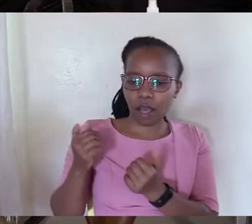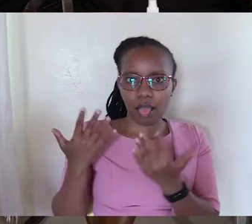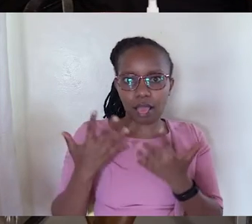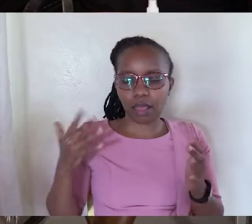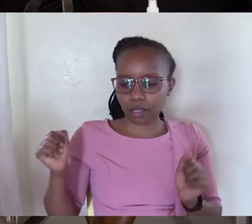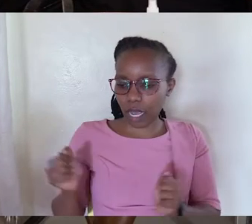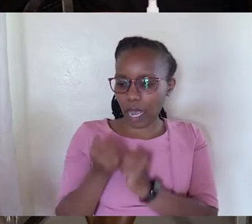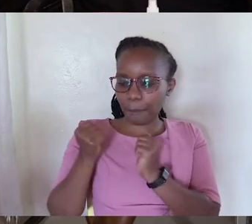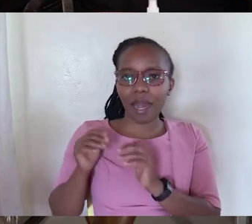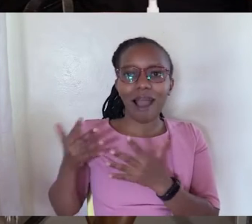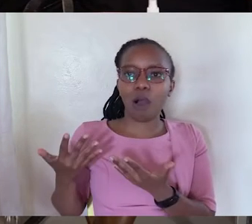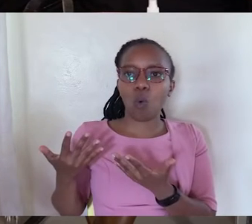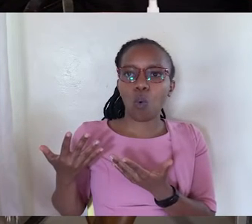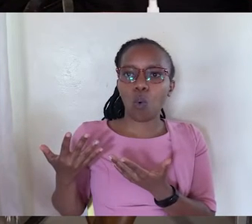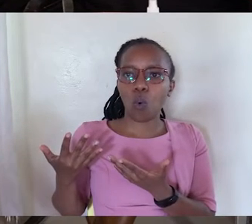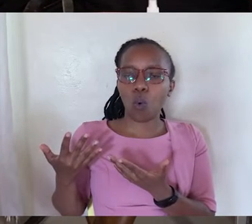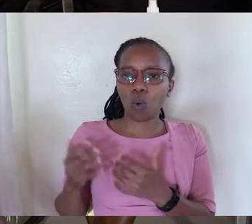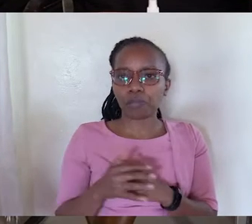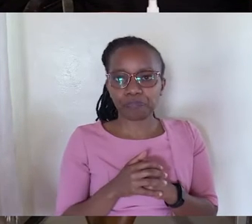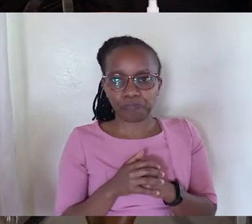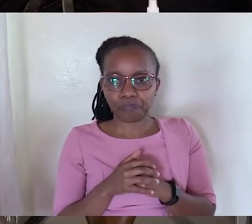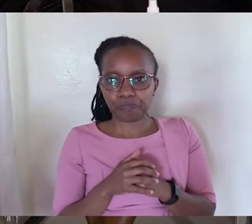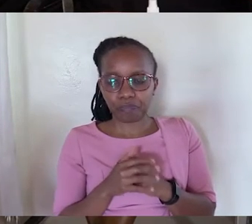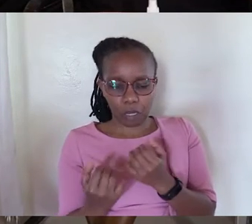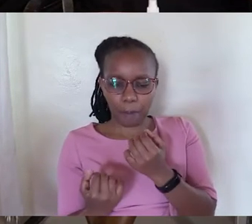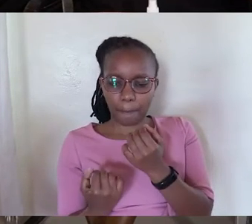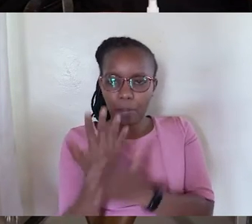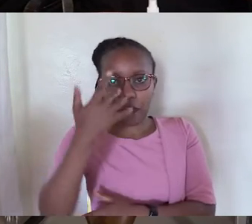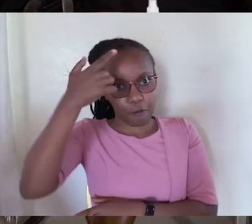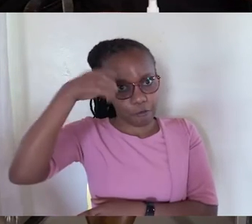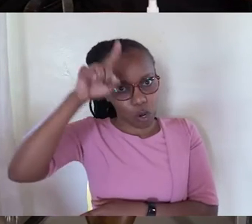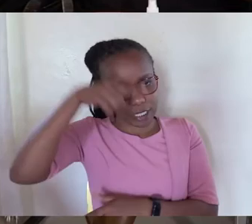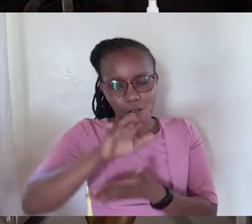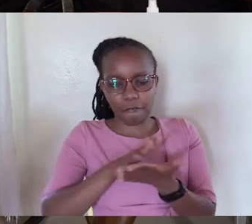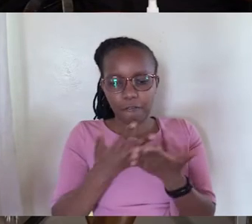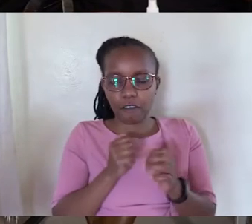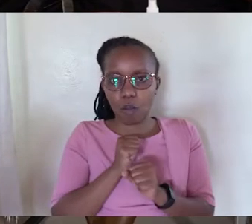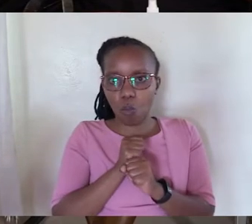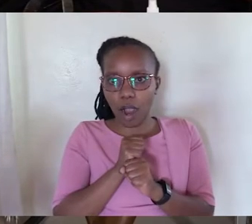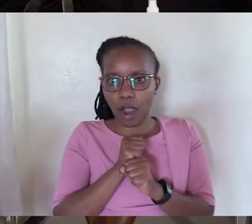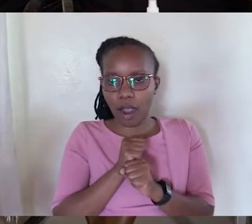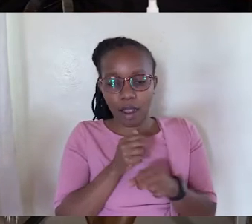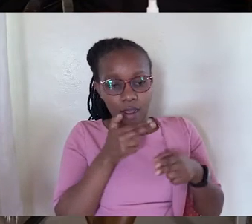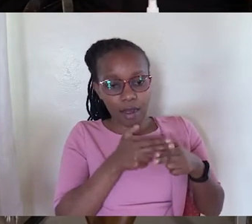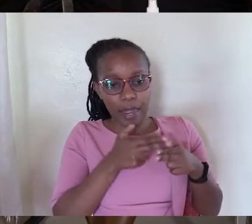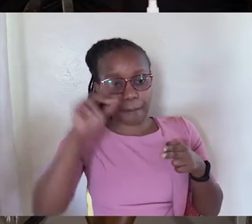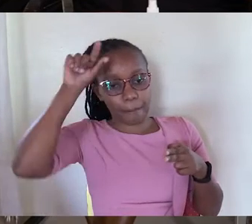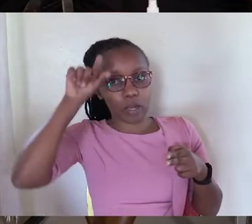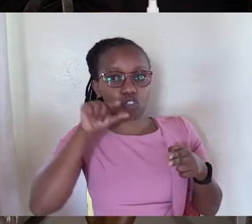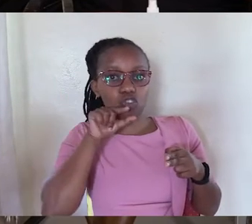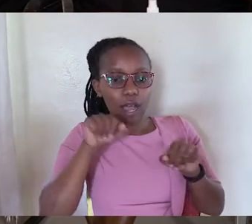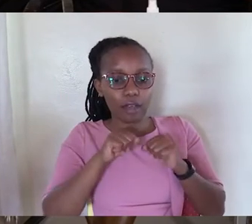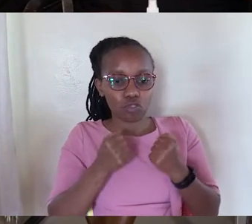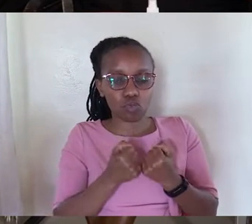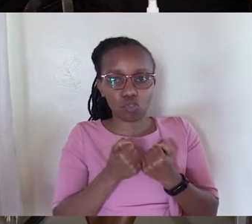happened. And we have already formulated a policy framework, which we call it the Gender and